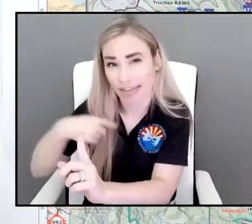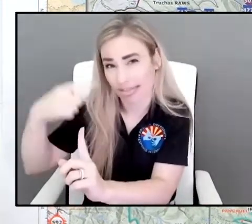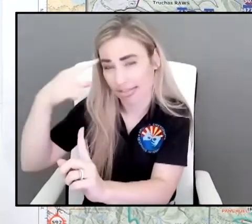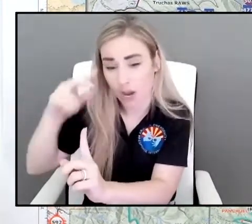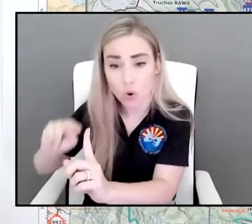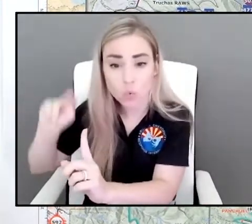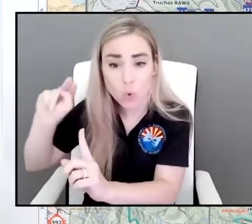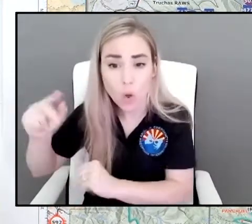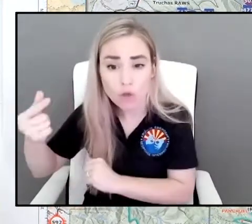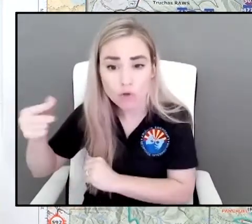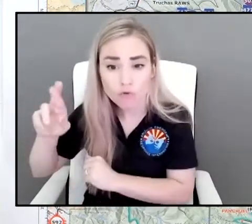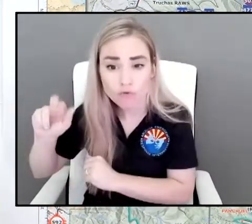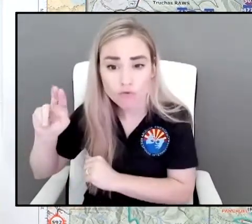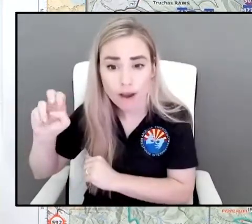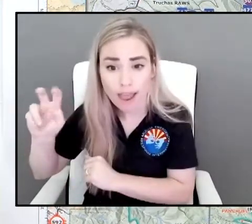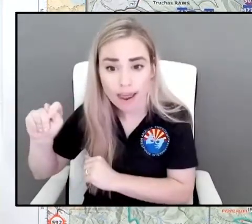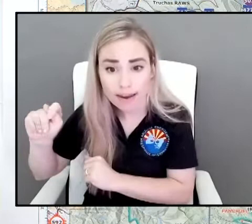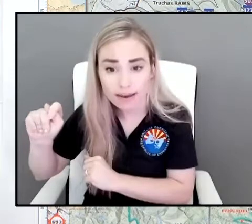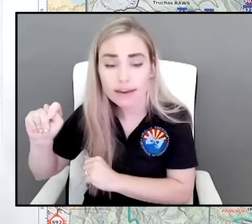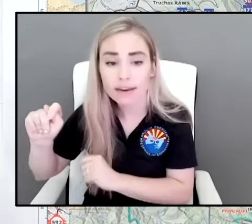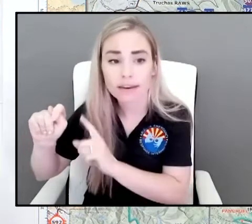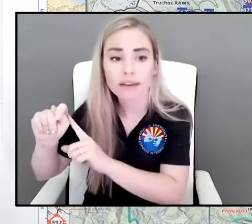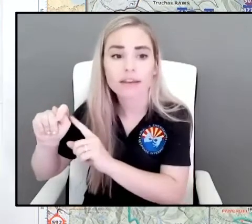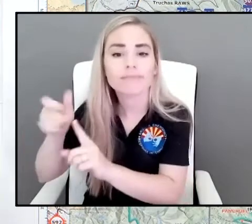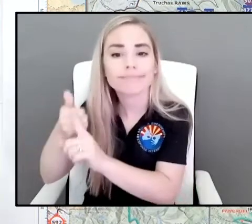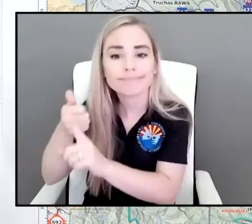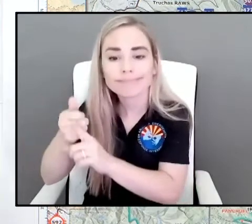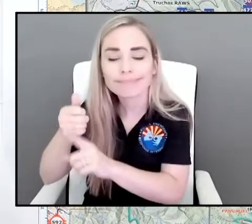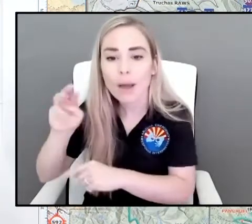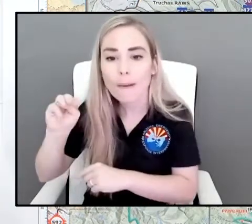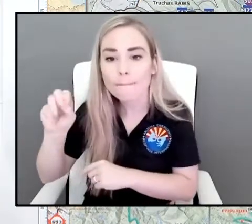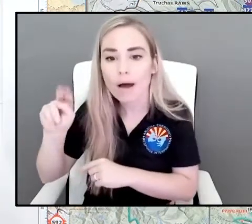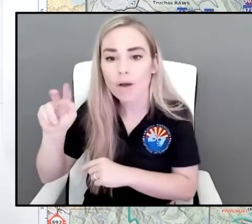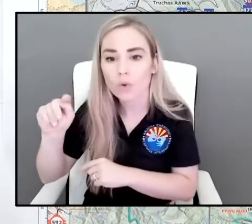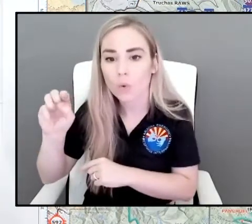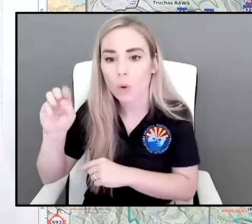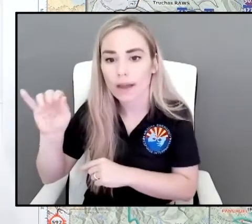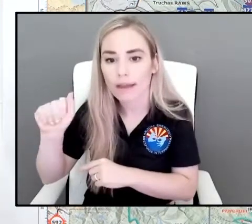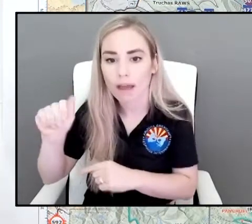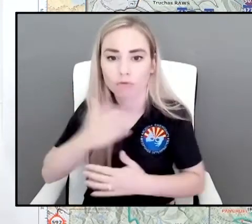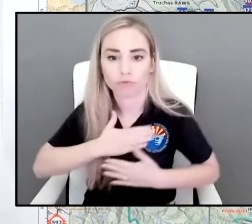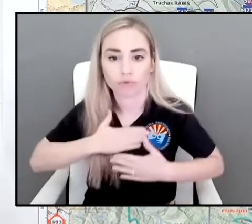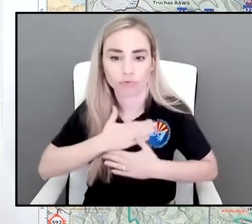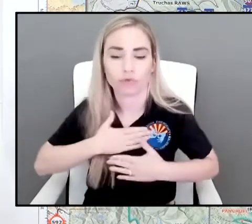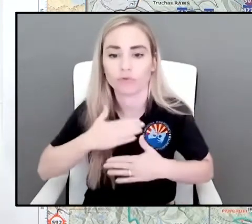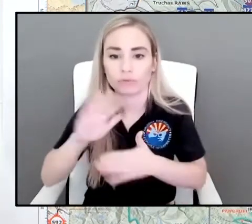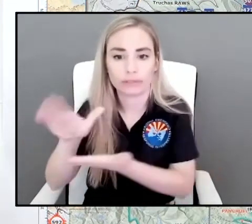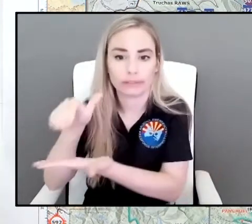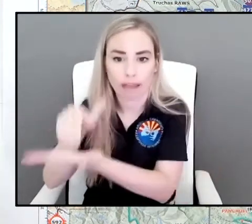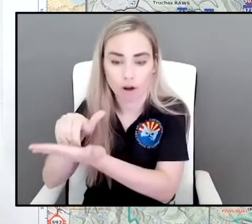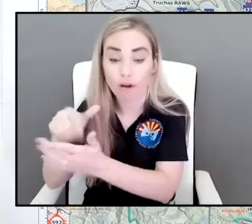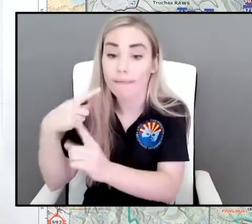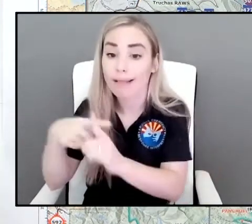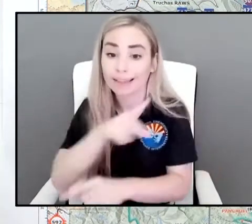is the A. Montoya Recreation Center. And we also have a DRC, which is still open at the Memorial